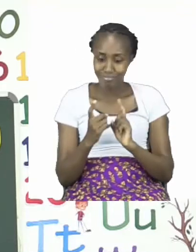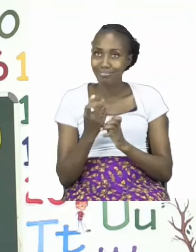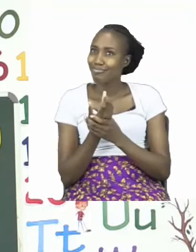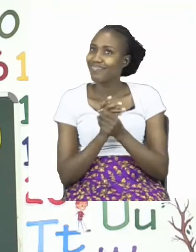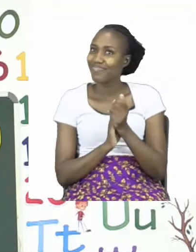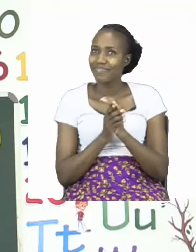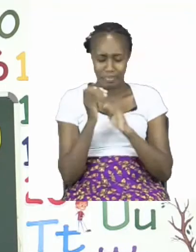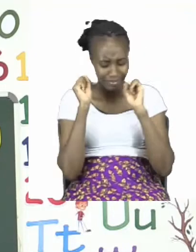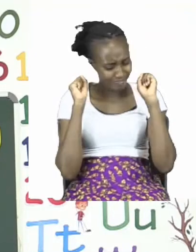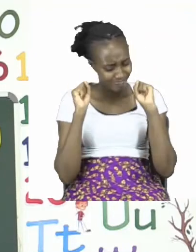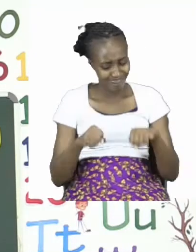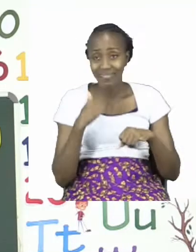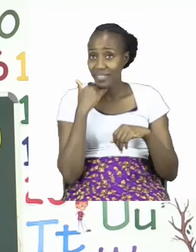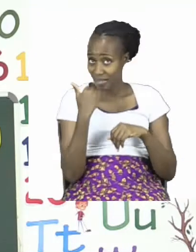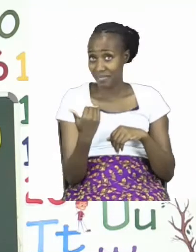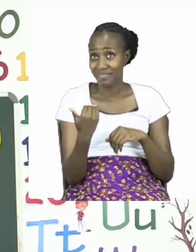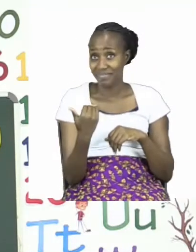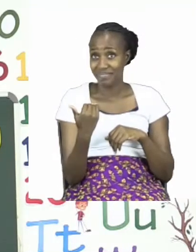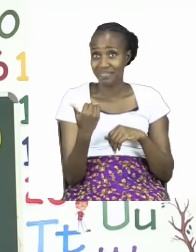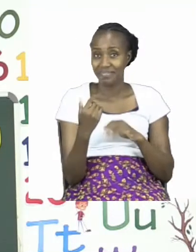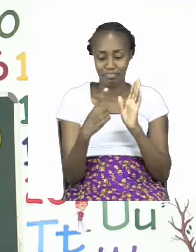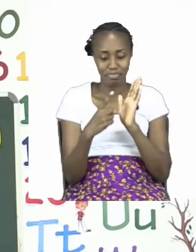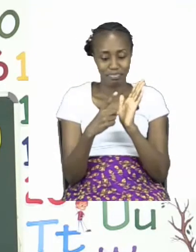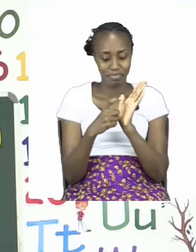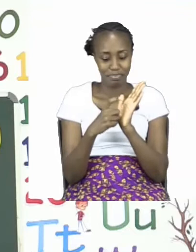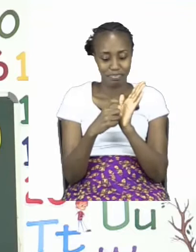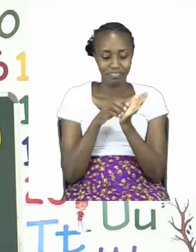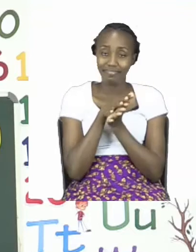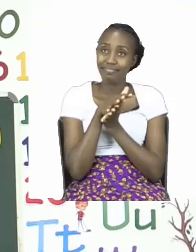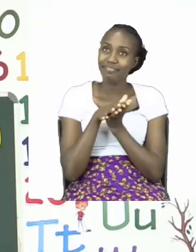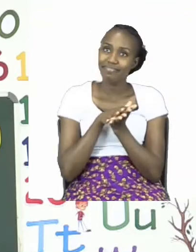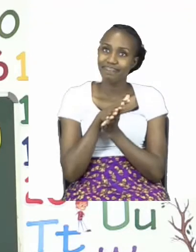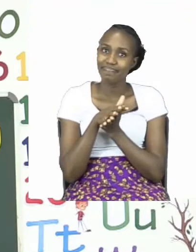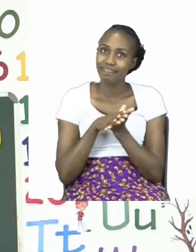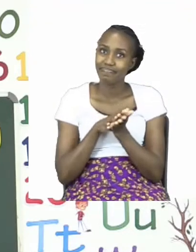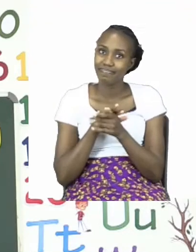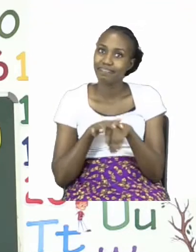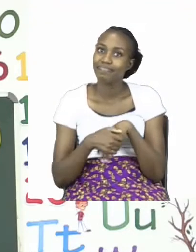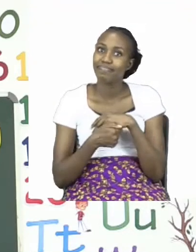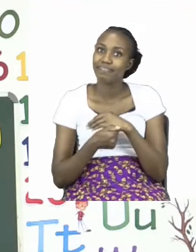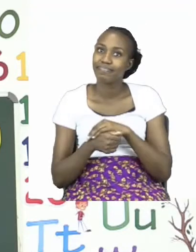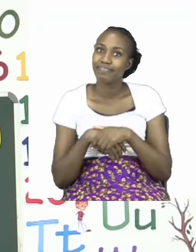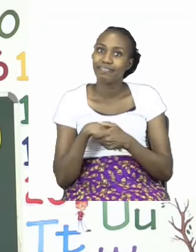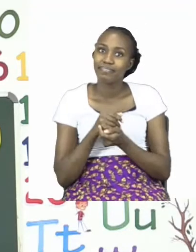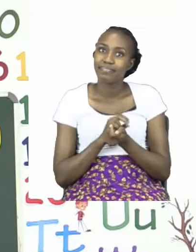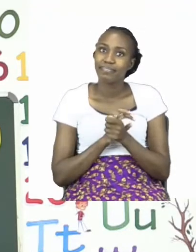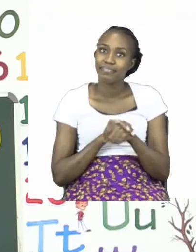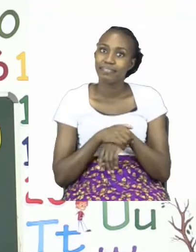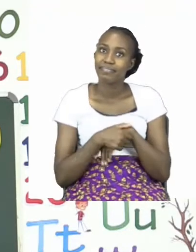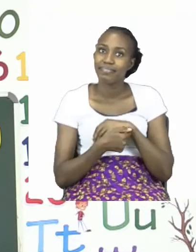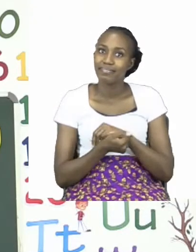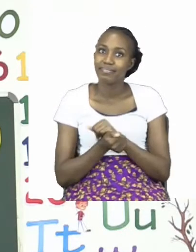to sanitize. Let's take our sanitizer and rub inside our hands, around our